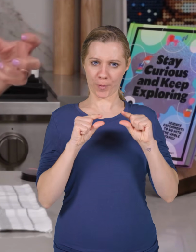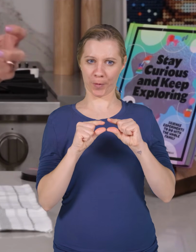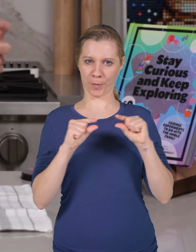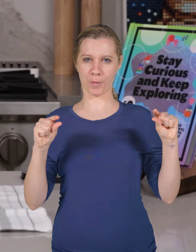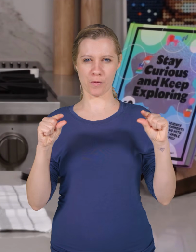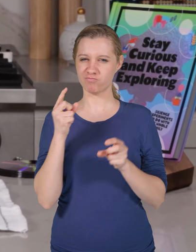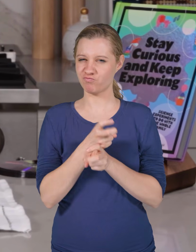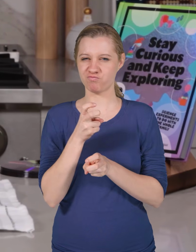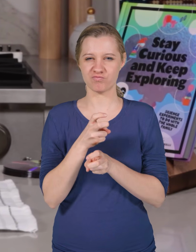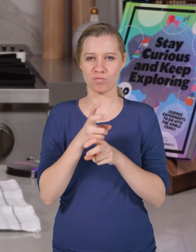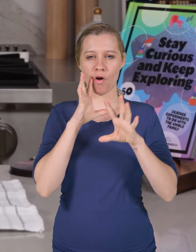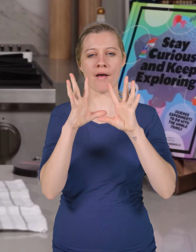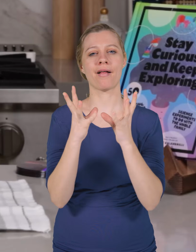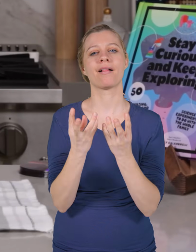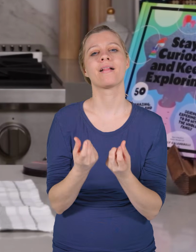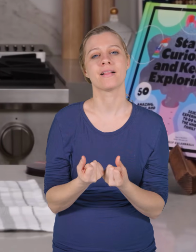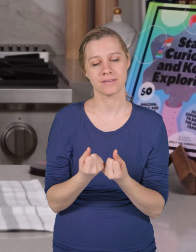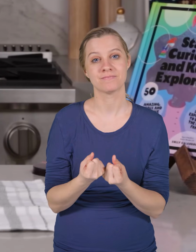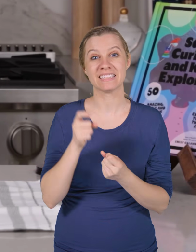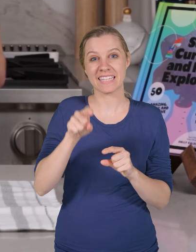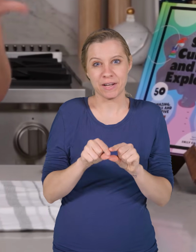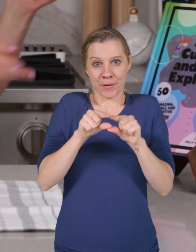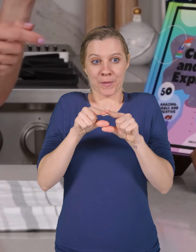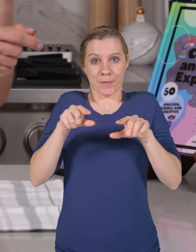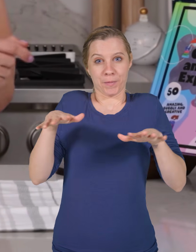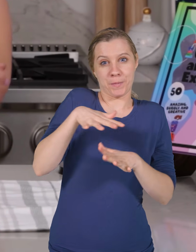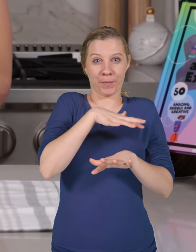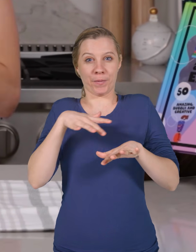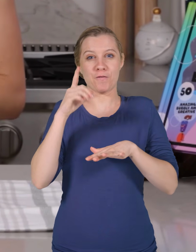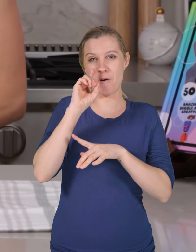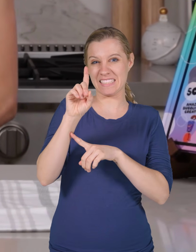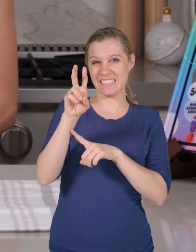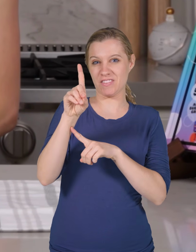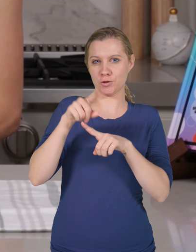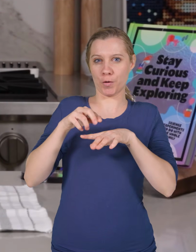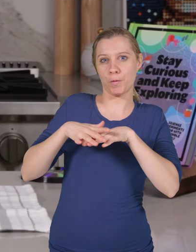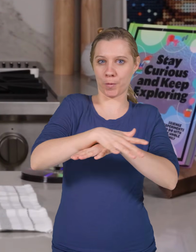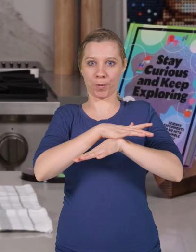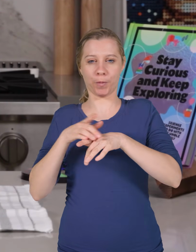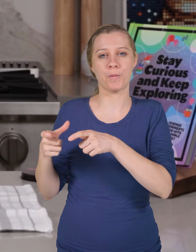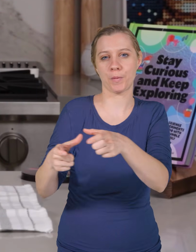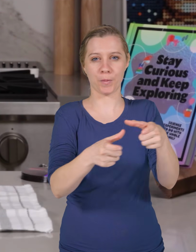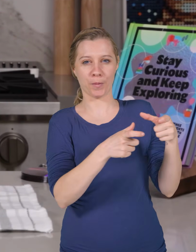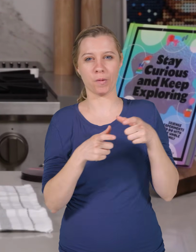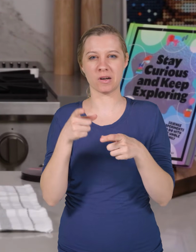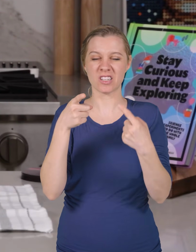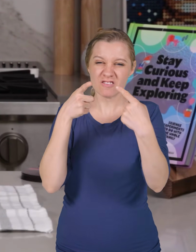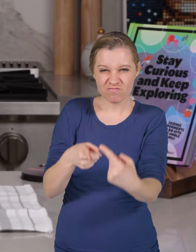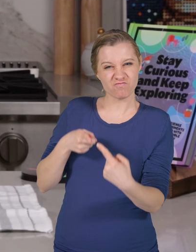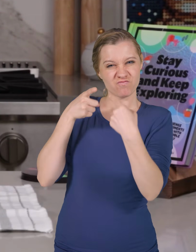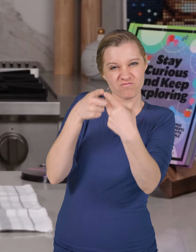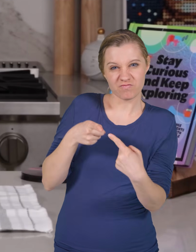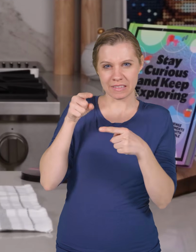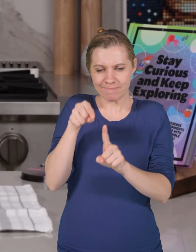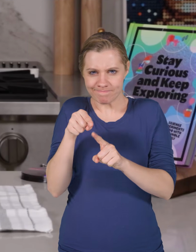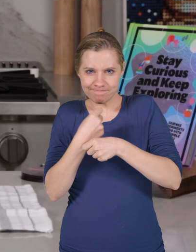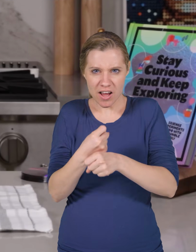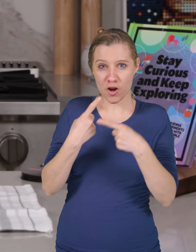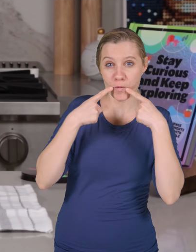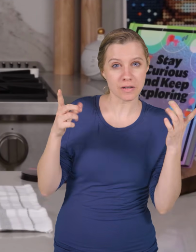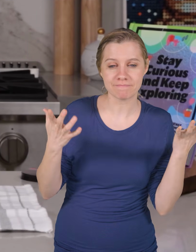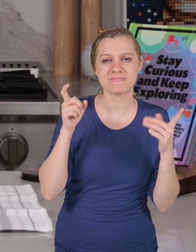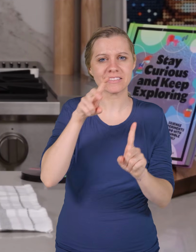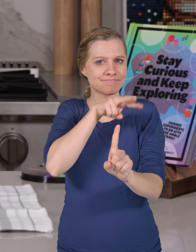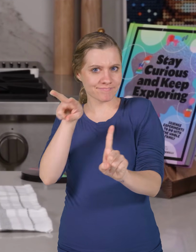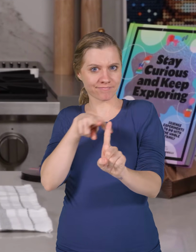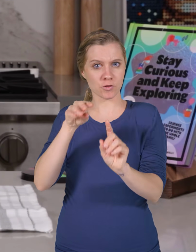that cushion of air that we need for our DVD to glide across the surface. If you're having a hard time getting yours to work, make sure that there are